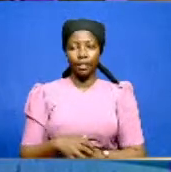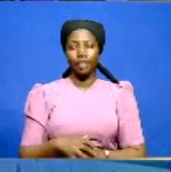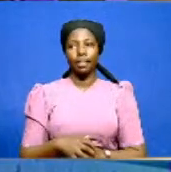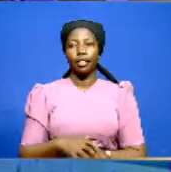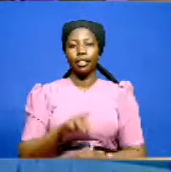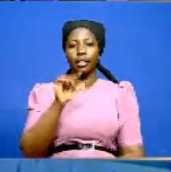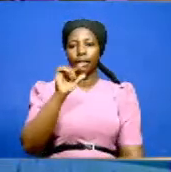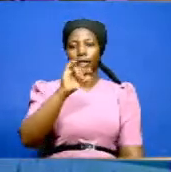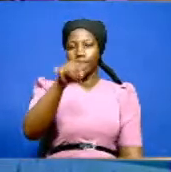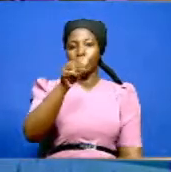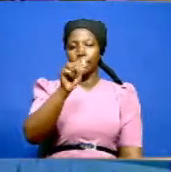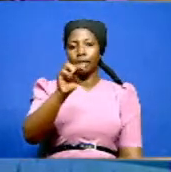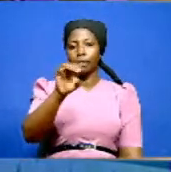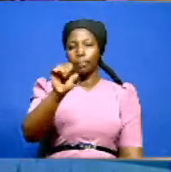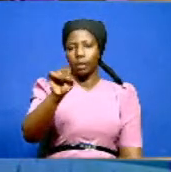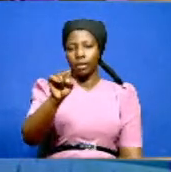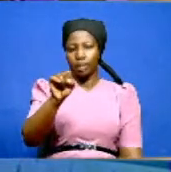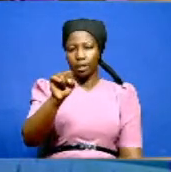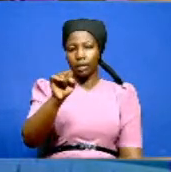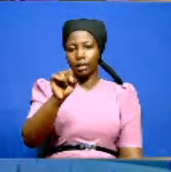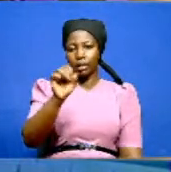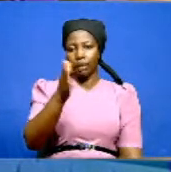James Mathenge, Mudhoniwa,